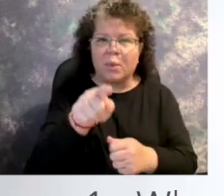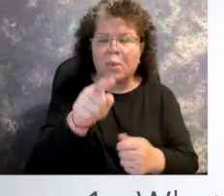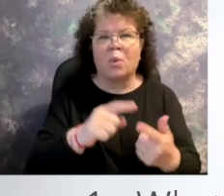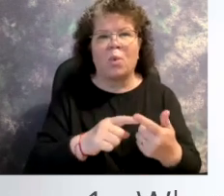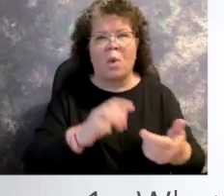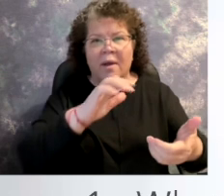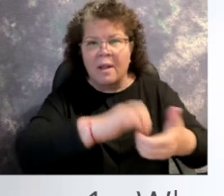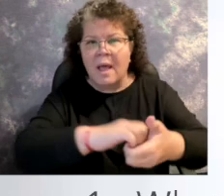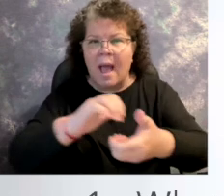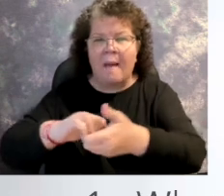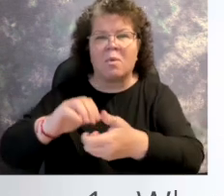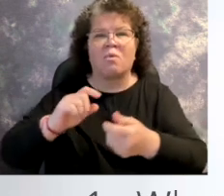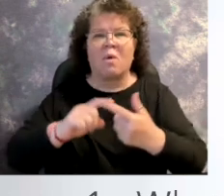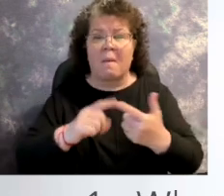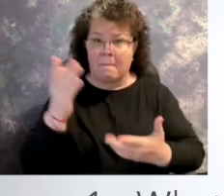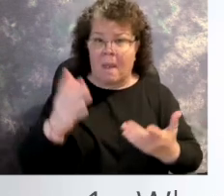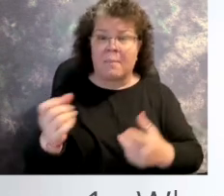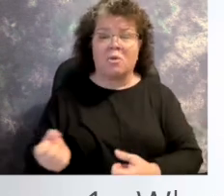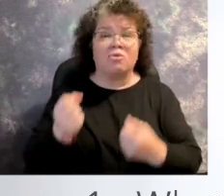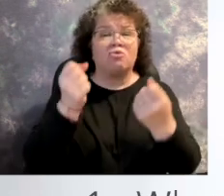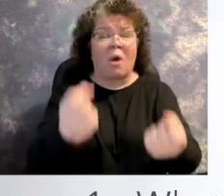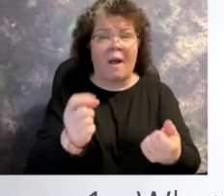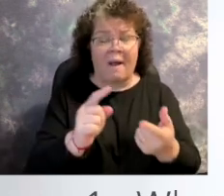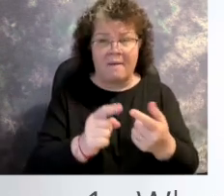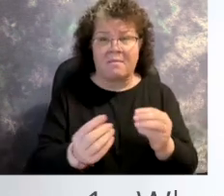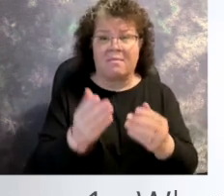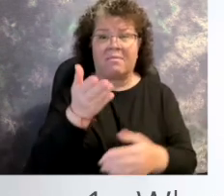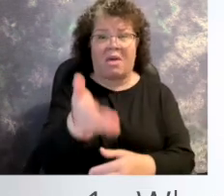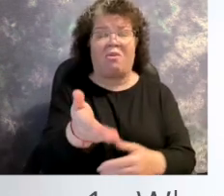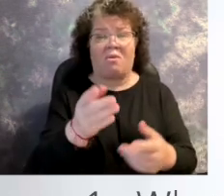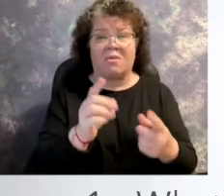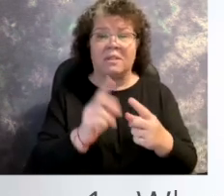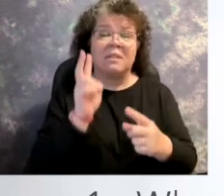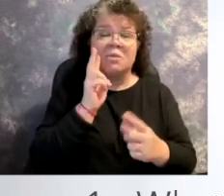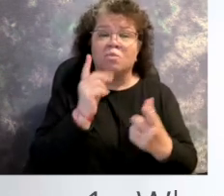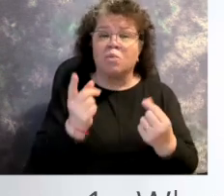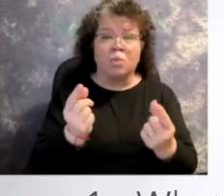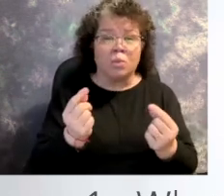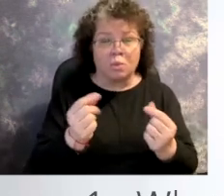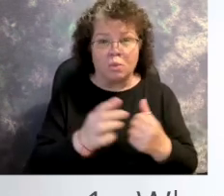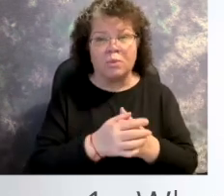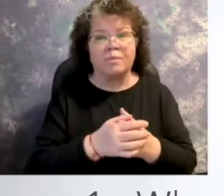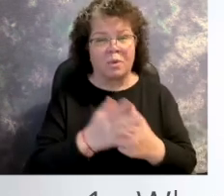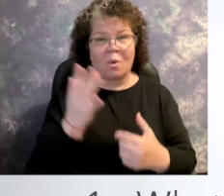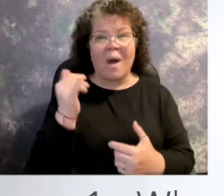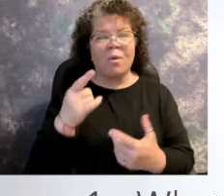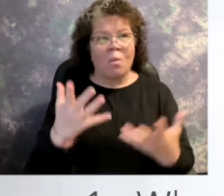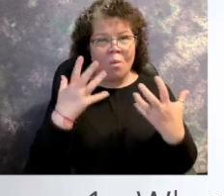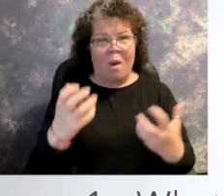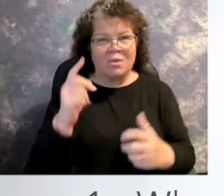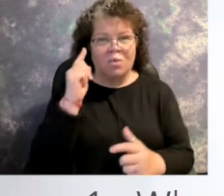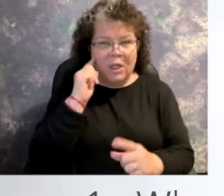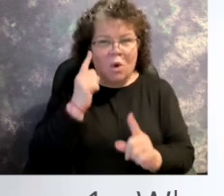travel down and further collaborate and see what we can do. Because we really want to hear everyone, and like you